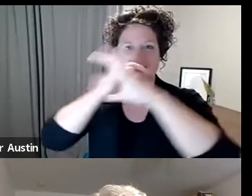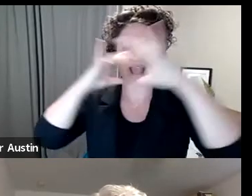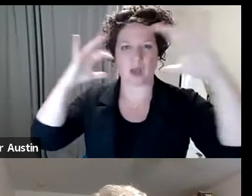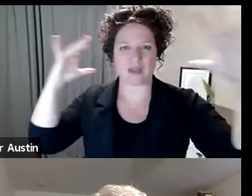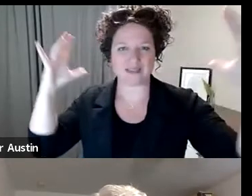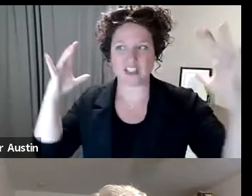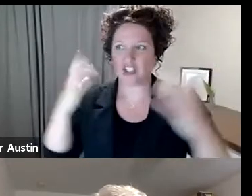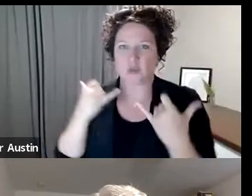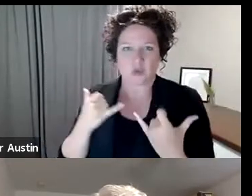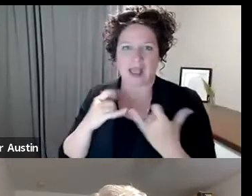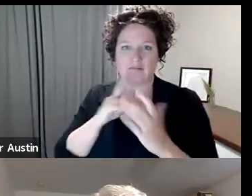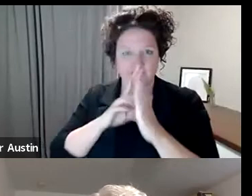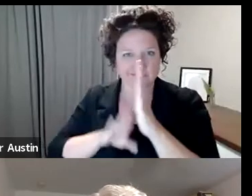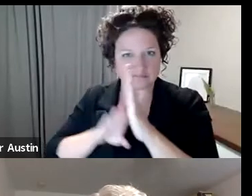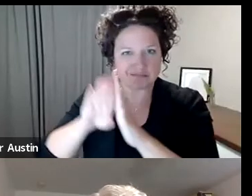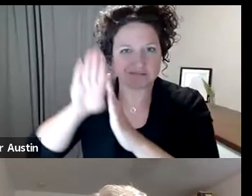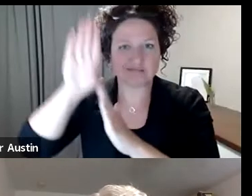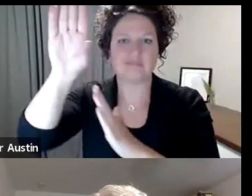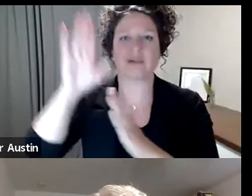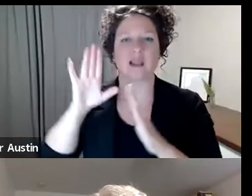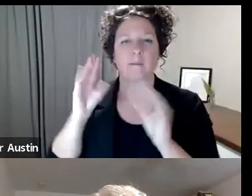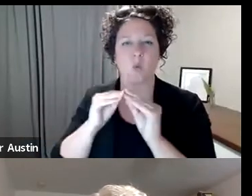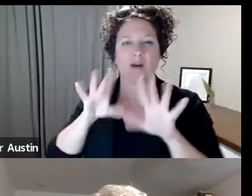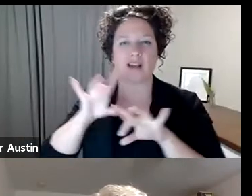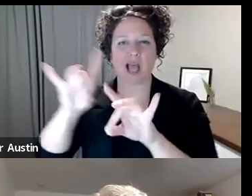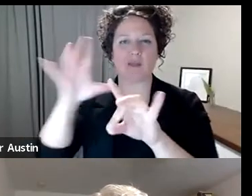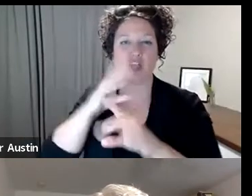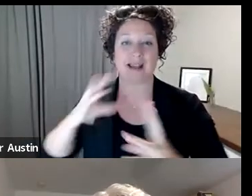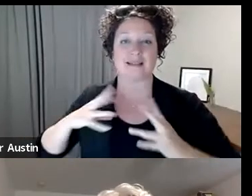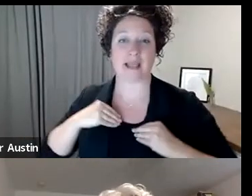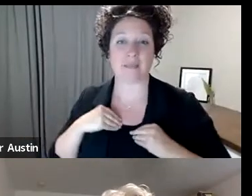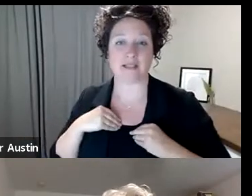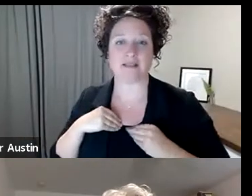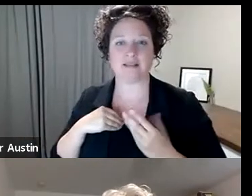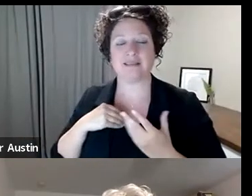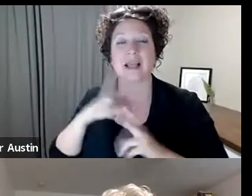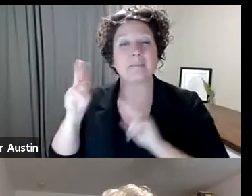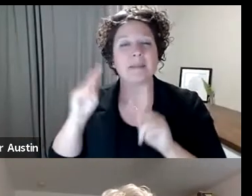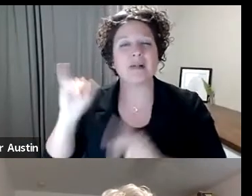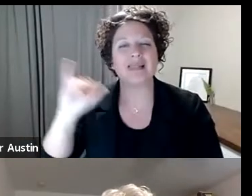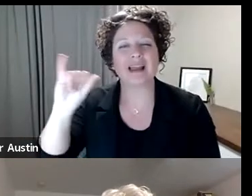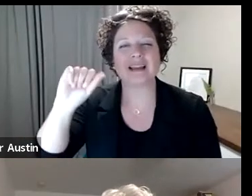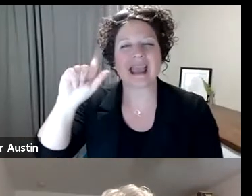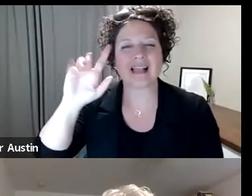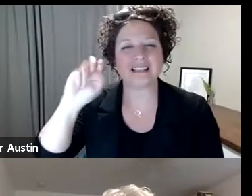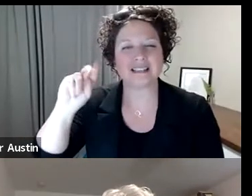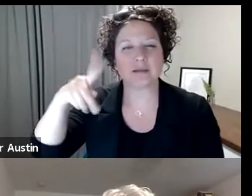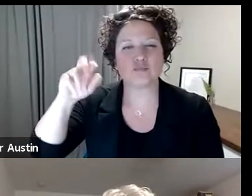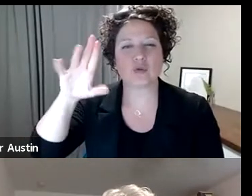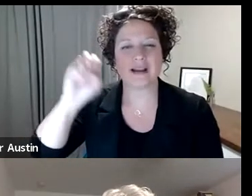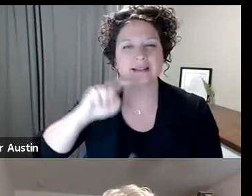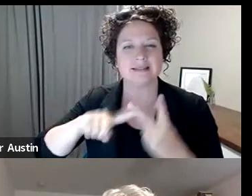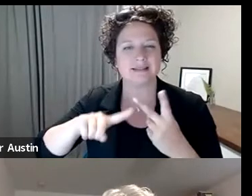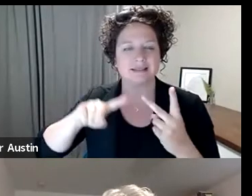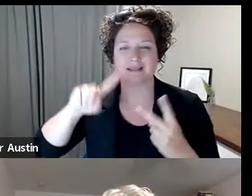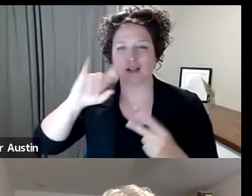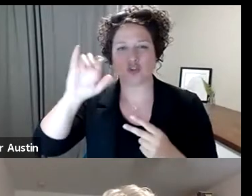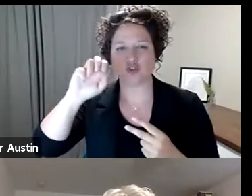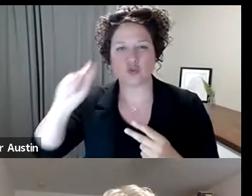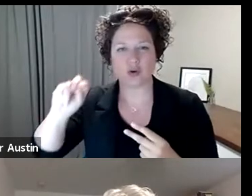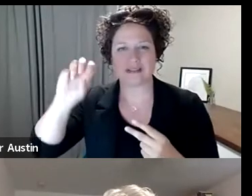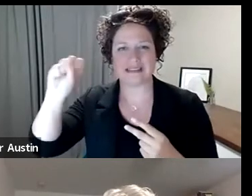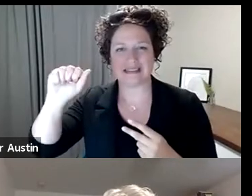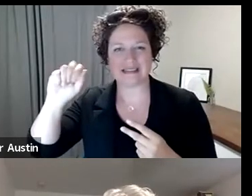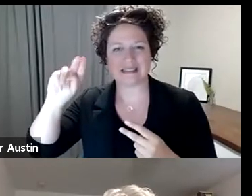is now gaining much broader adoption and acceptance. And folks like Allison Price and Jordan Sandman and Anne-Marie Slaughter have